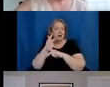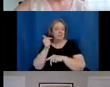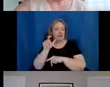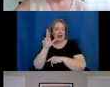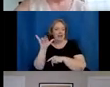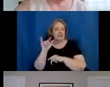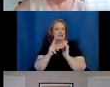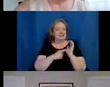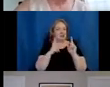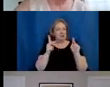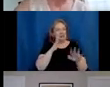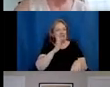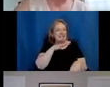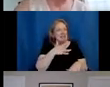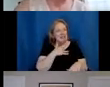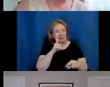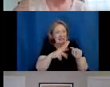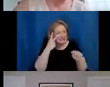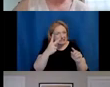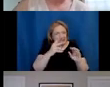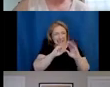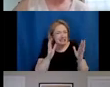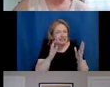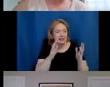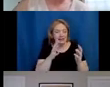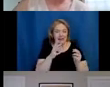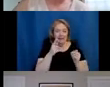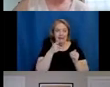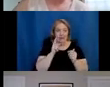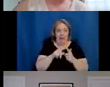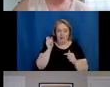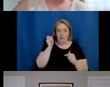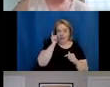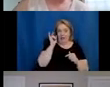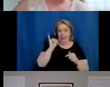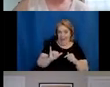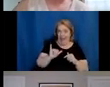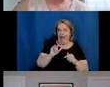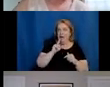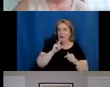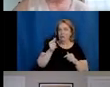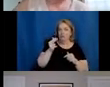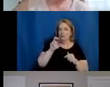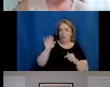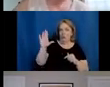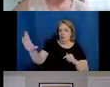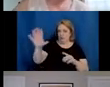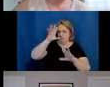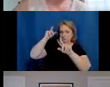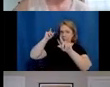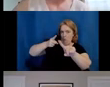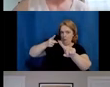they're having trouble seeing the work. But you just have to kind of understand that was like the vision that the Grosses had.